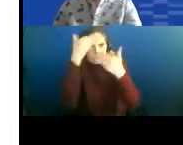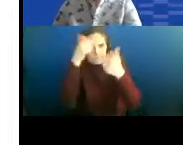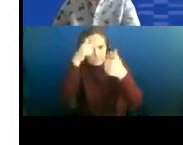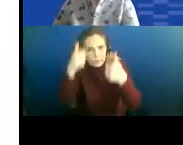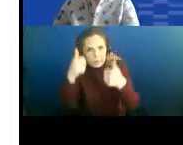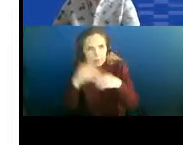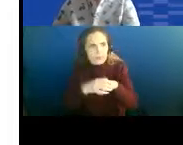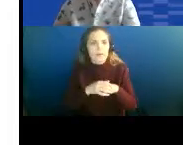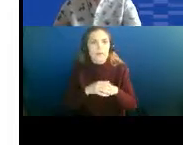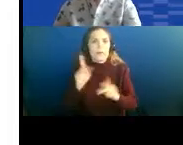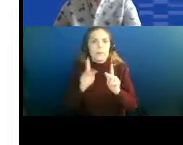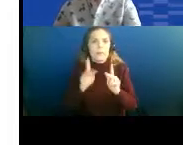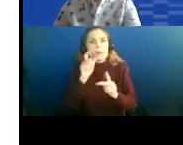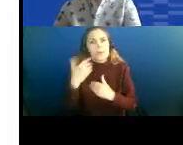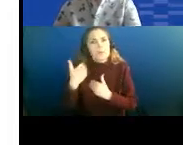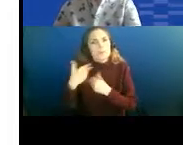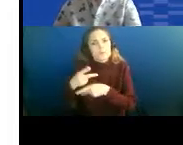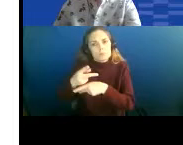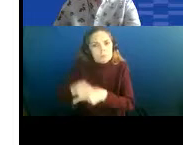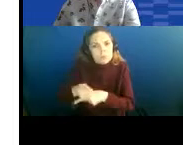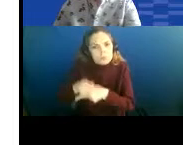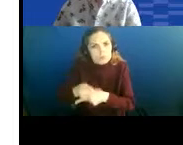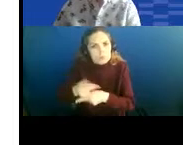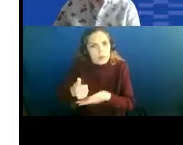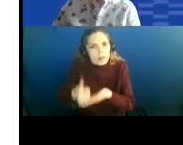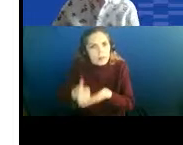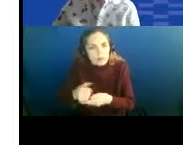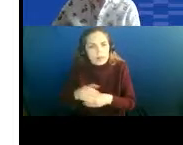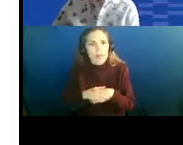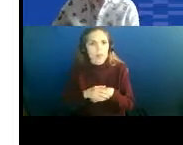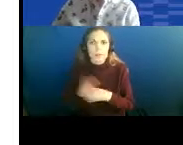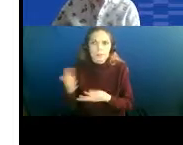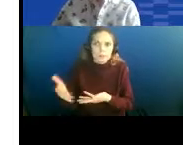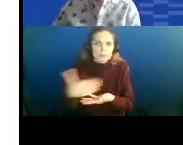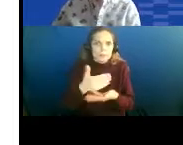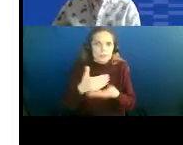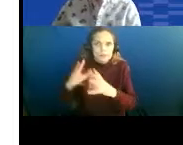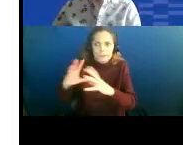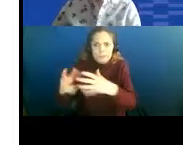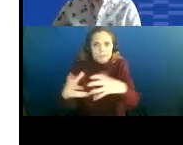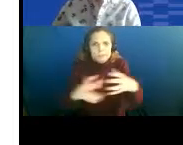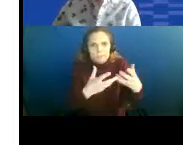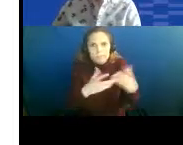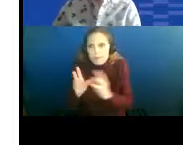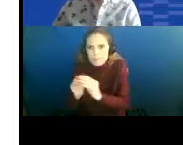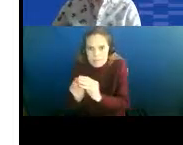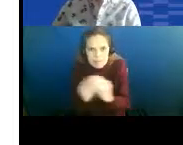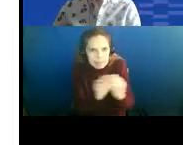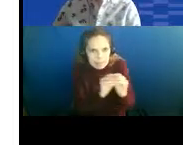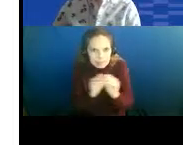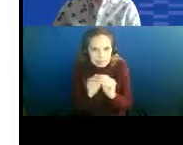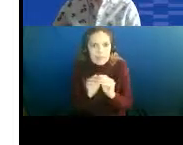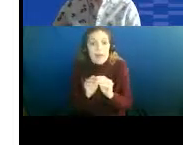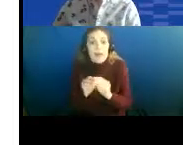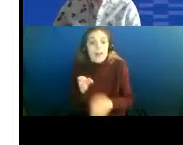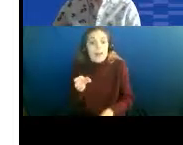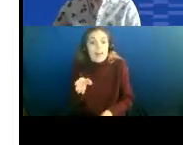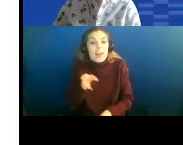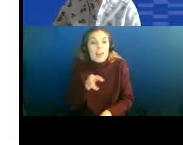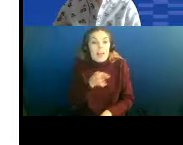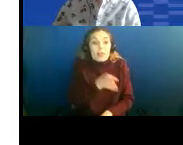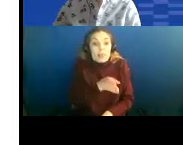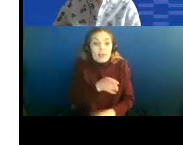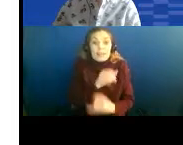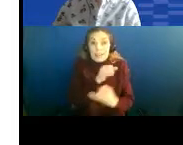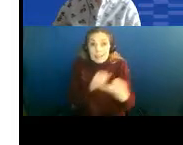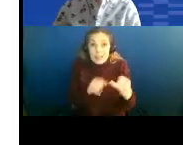were co-facilitated. And finally, we held a stakeholder consultation event, which invited back those focus